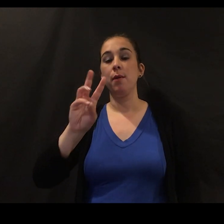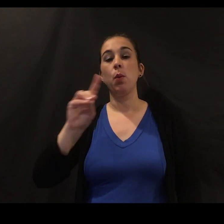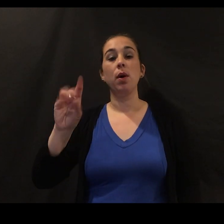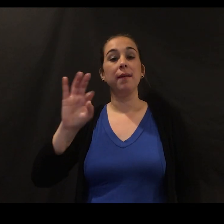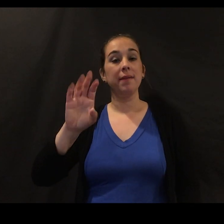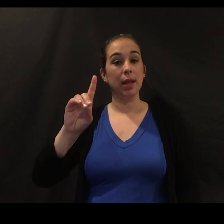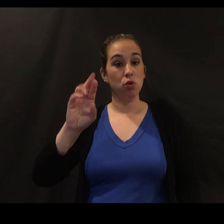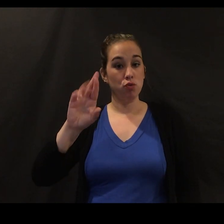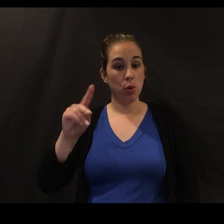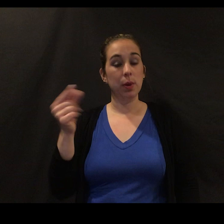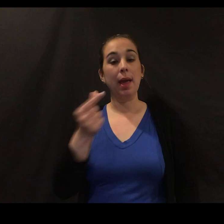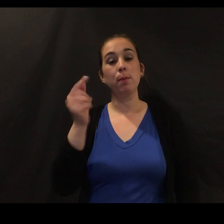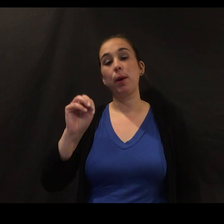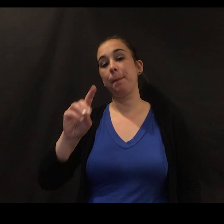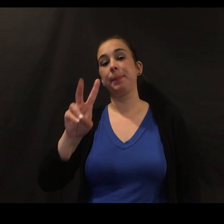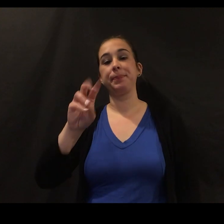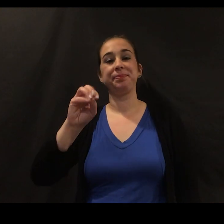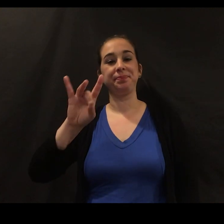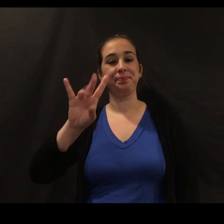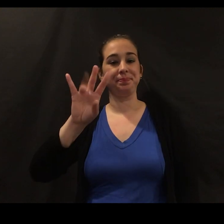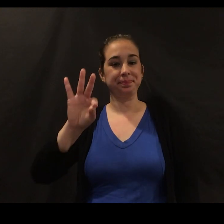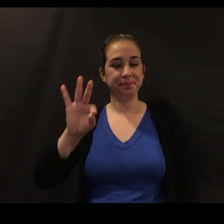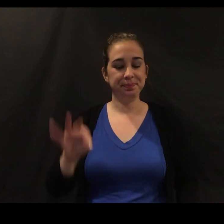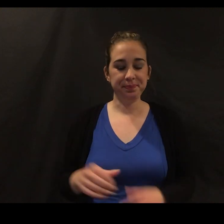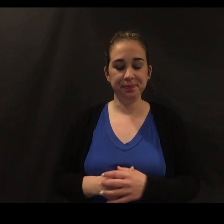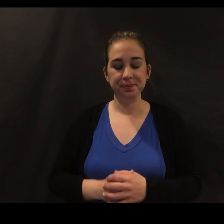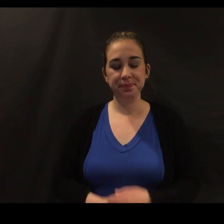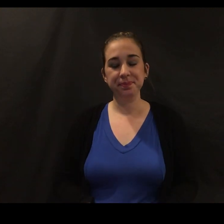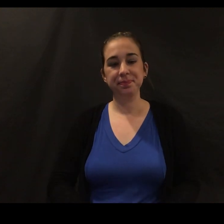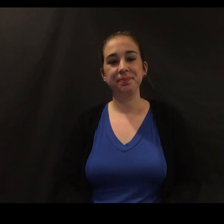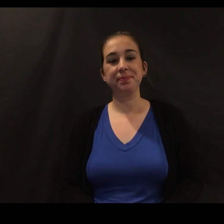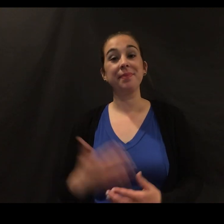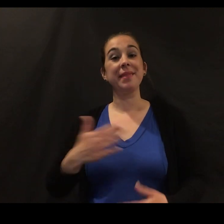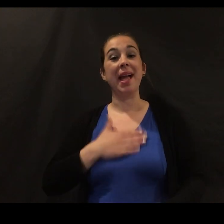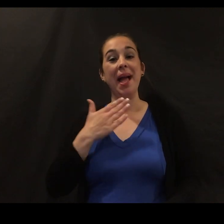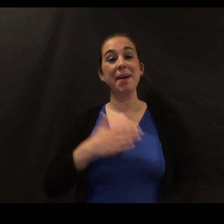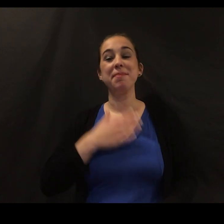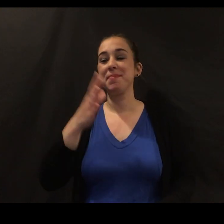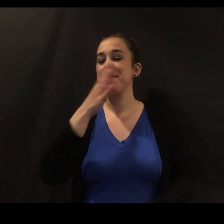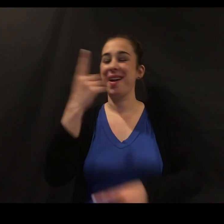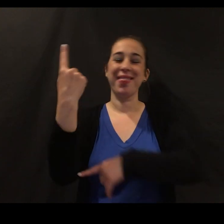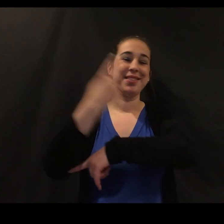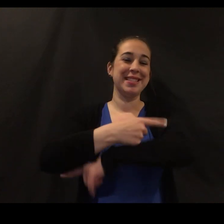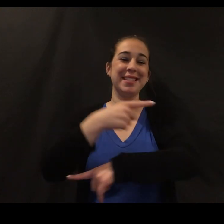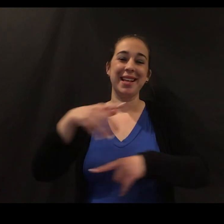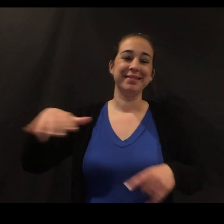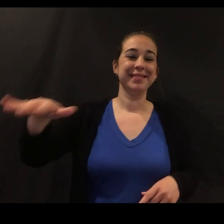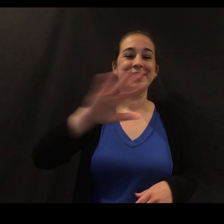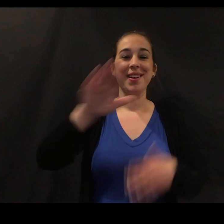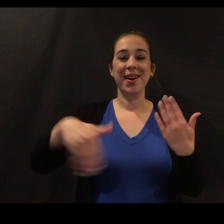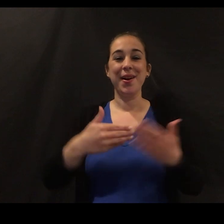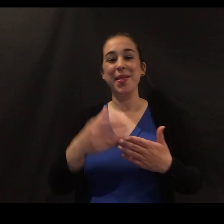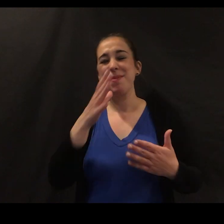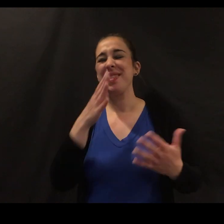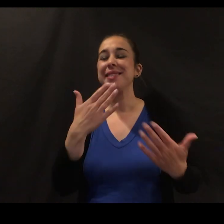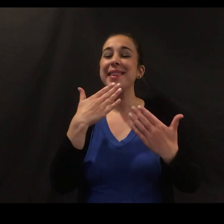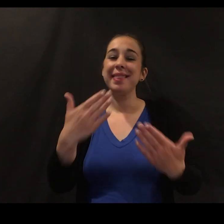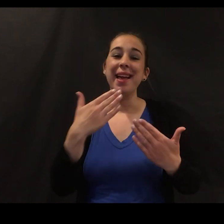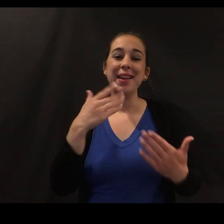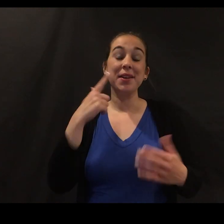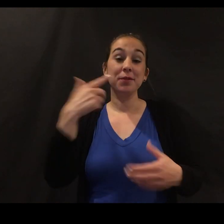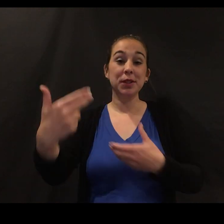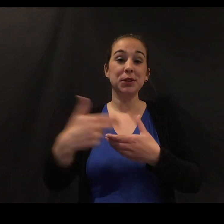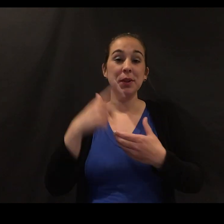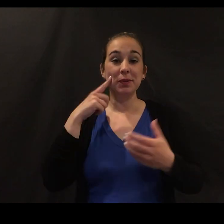Maryland, 20879. Happy Mother's Day to all of the moms and to everyone. Thank you for joining us for service.